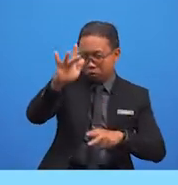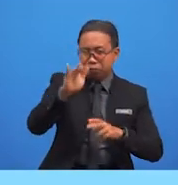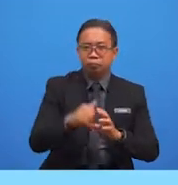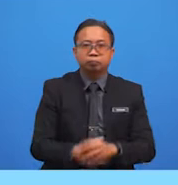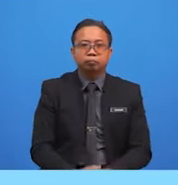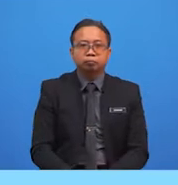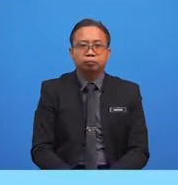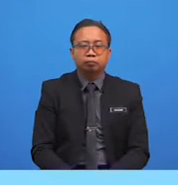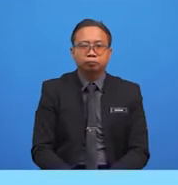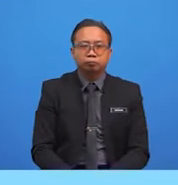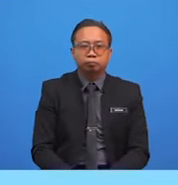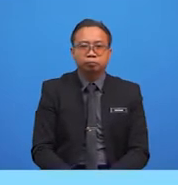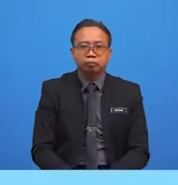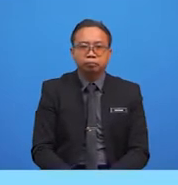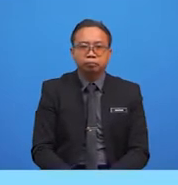intelligent.